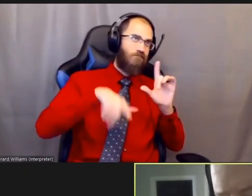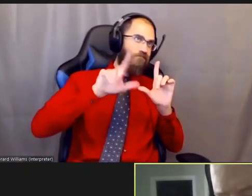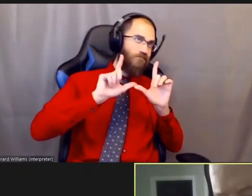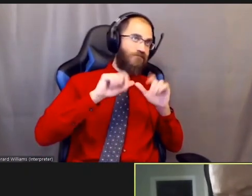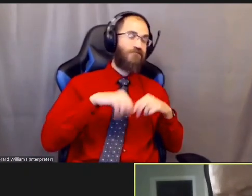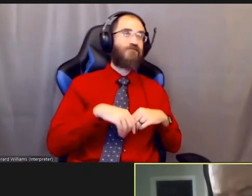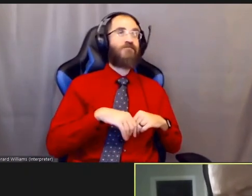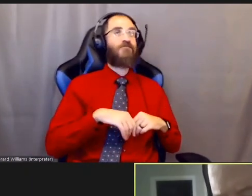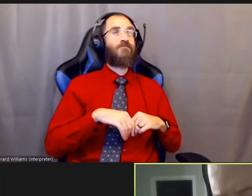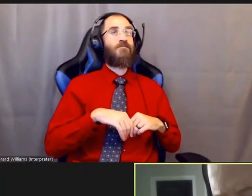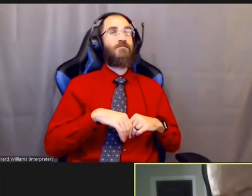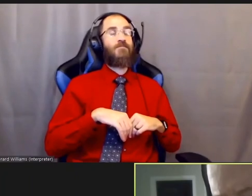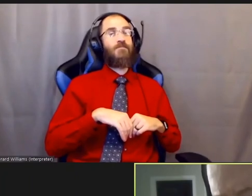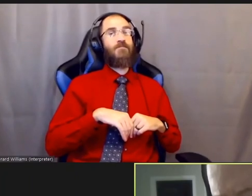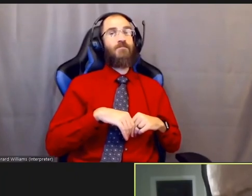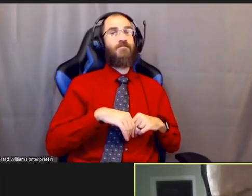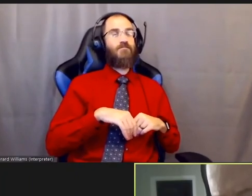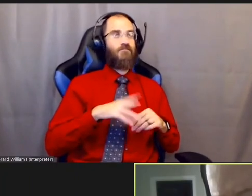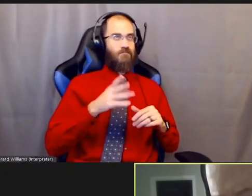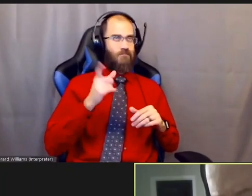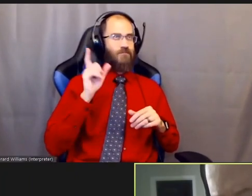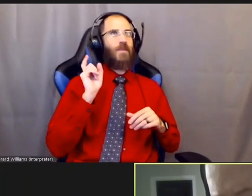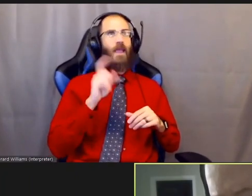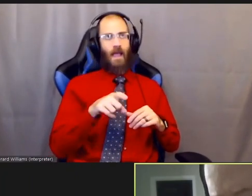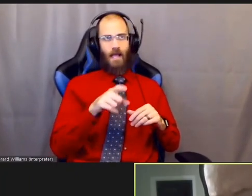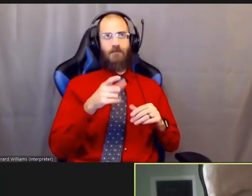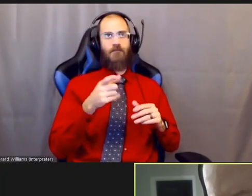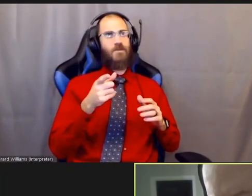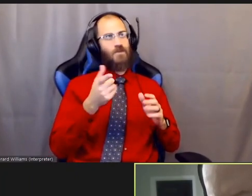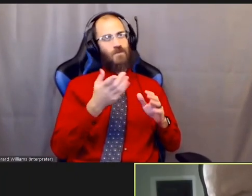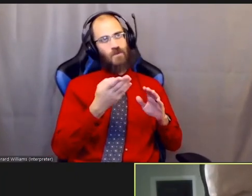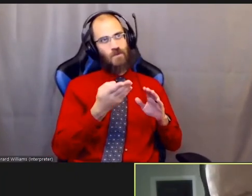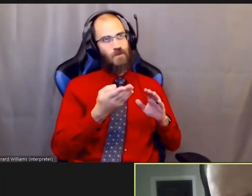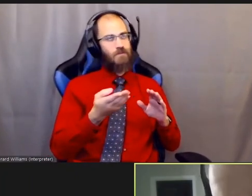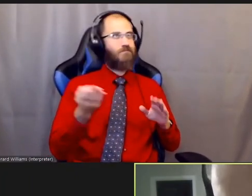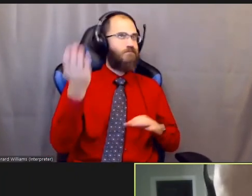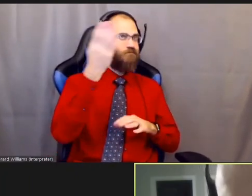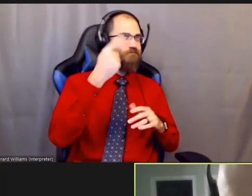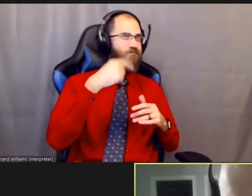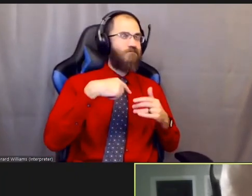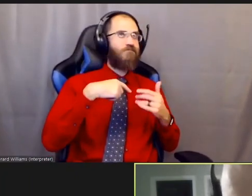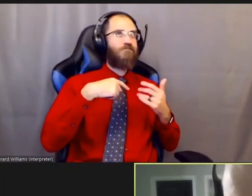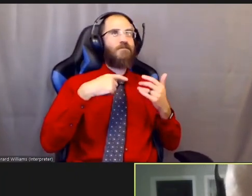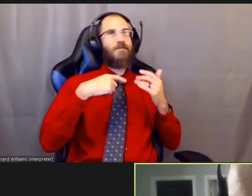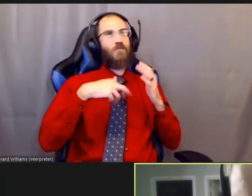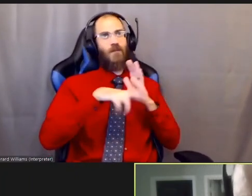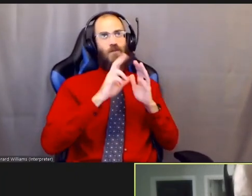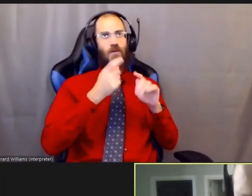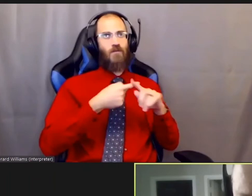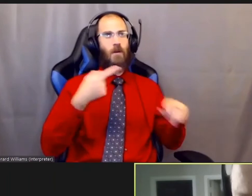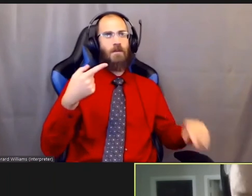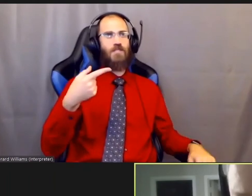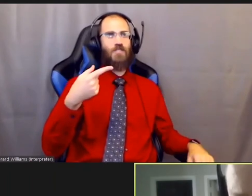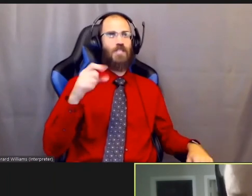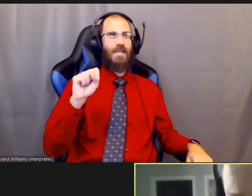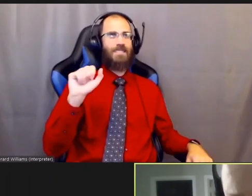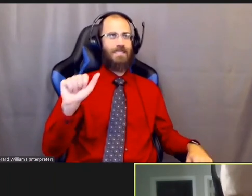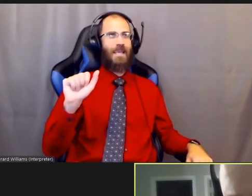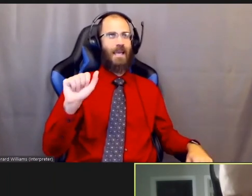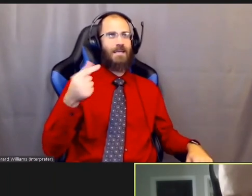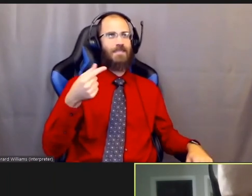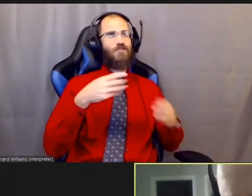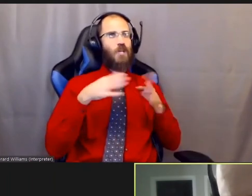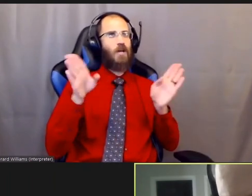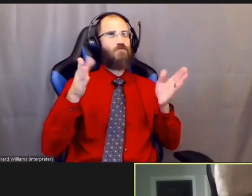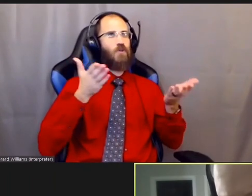we had to get the charter reviewed by the General Services Administration that